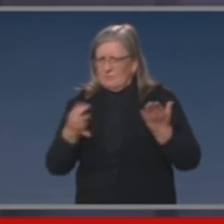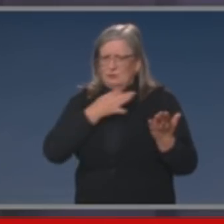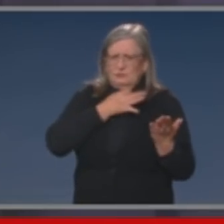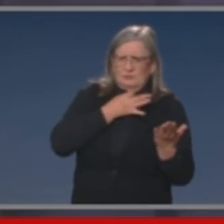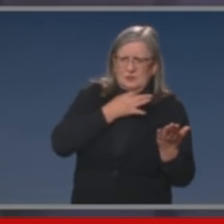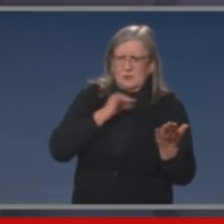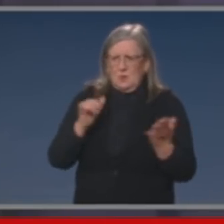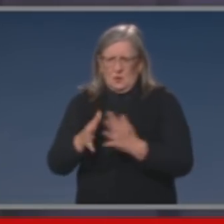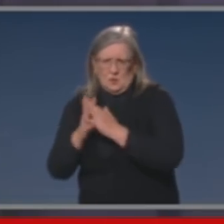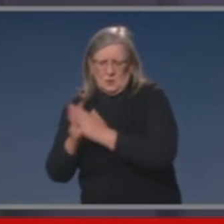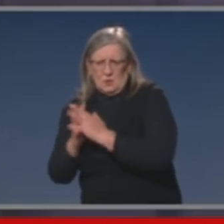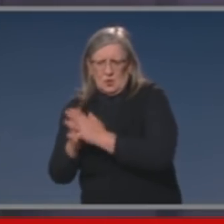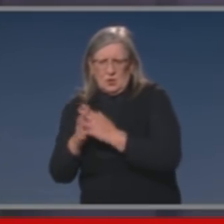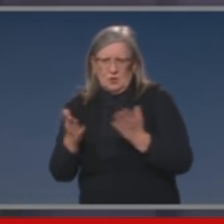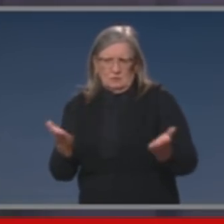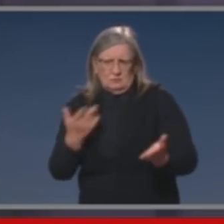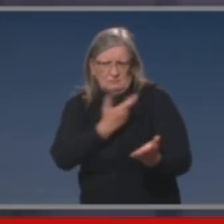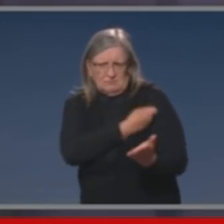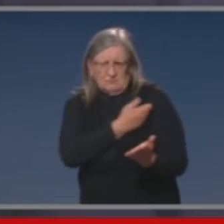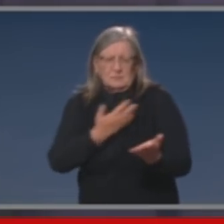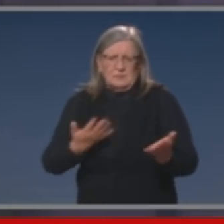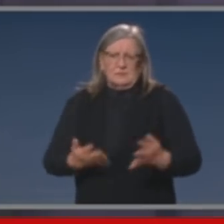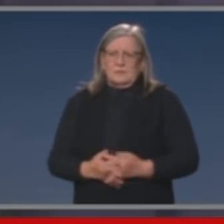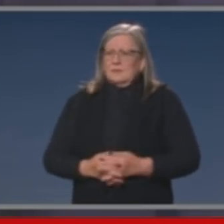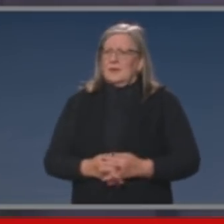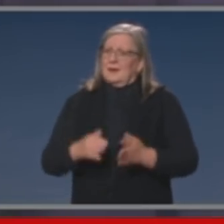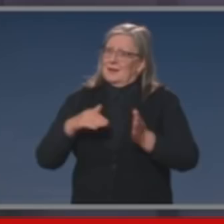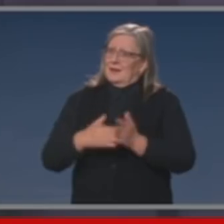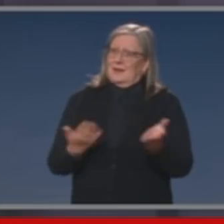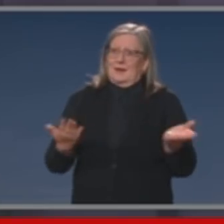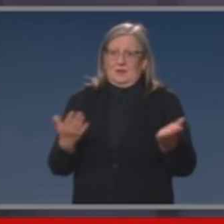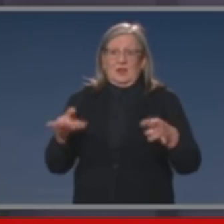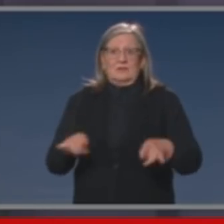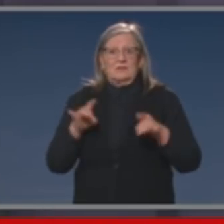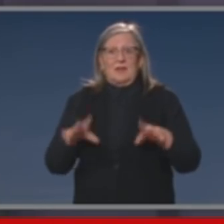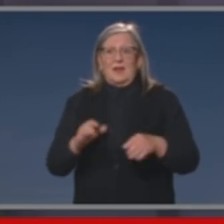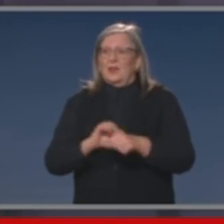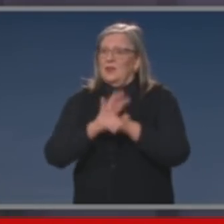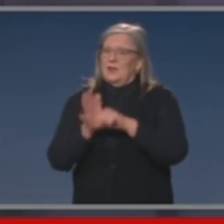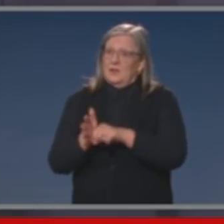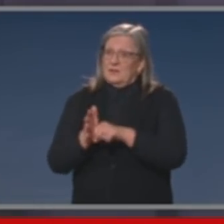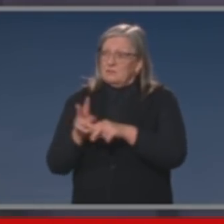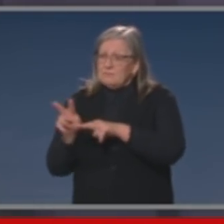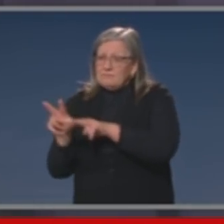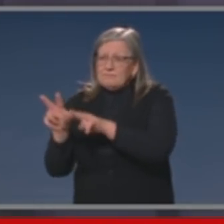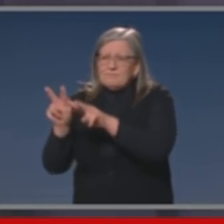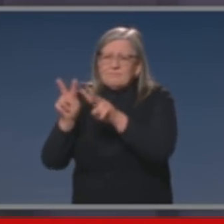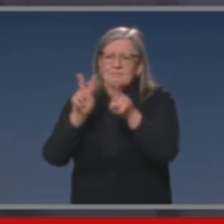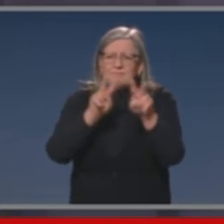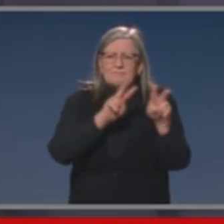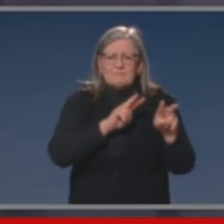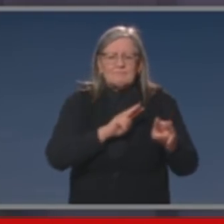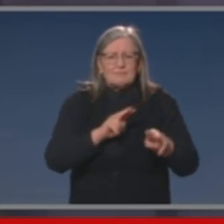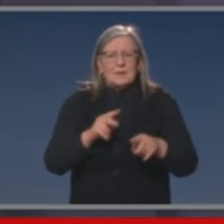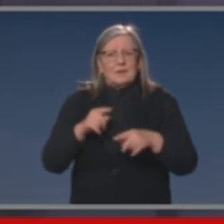are right now in Australia in relation to the COVID-19 pandemic, and also with an eye to what might happen over the